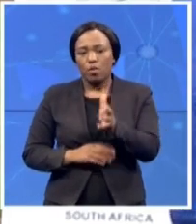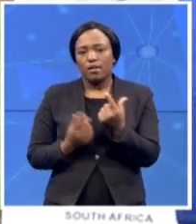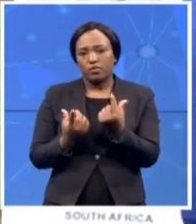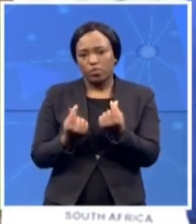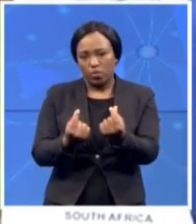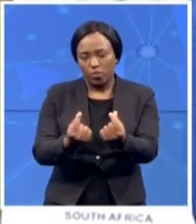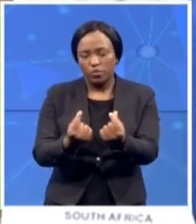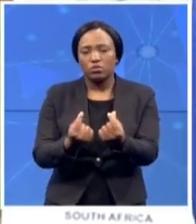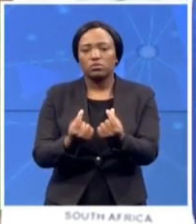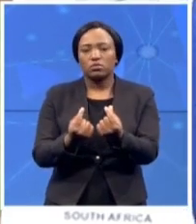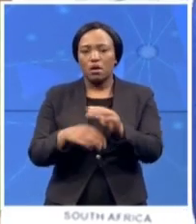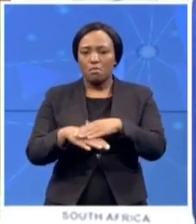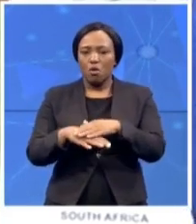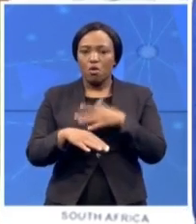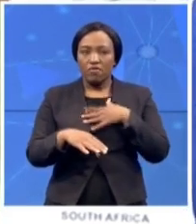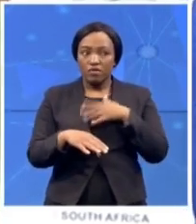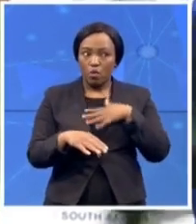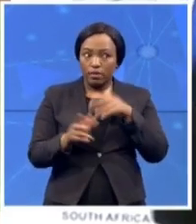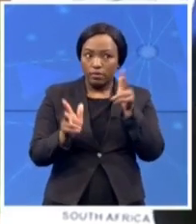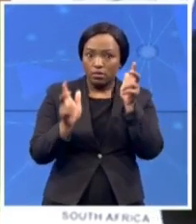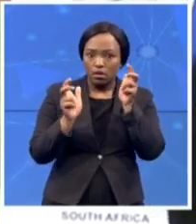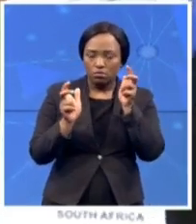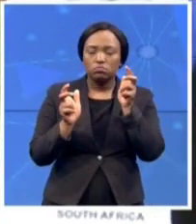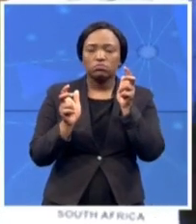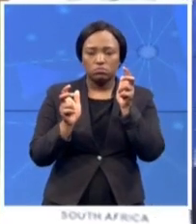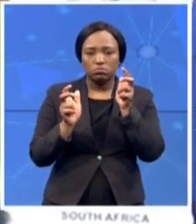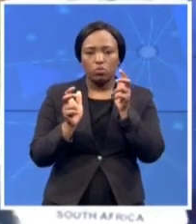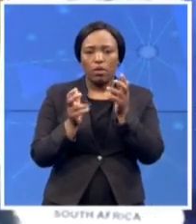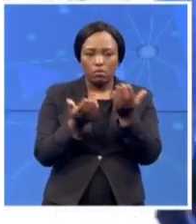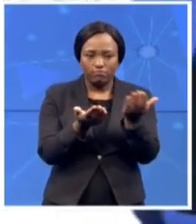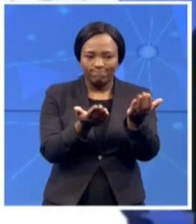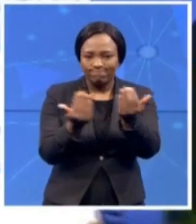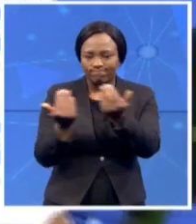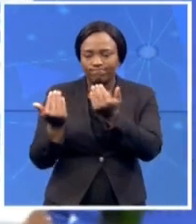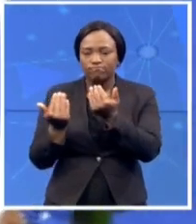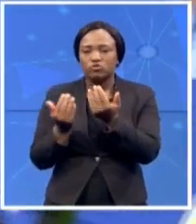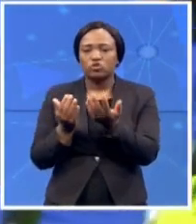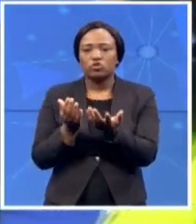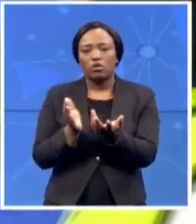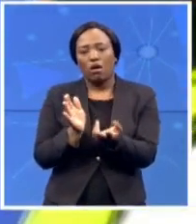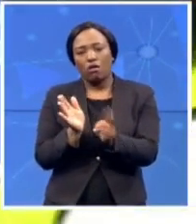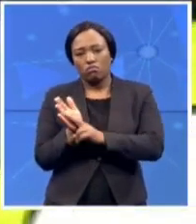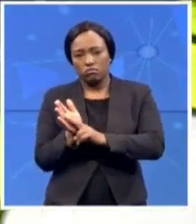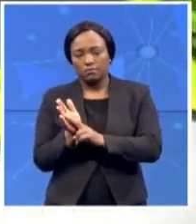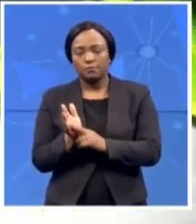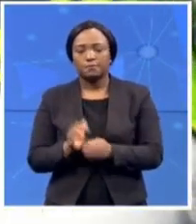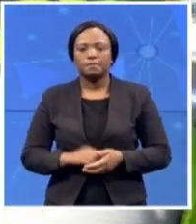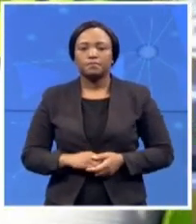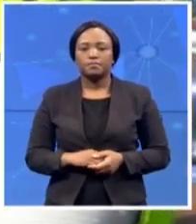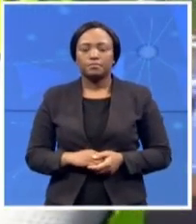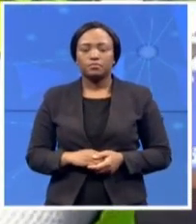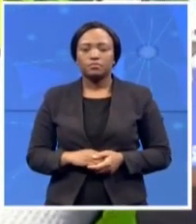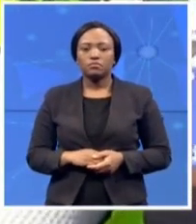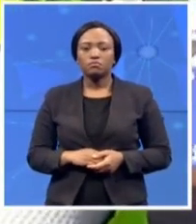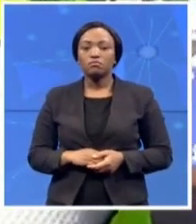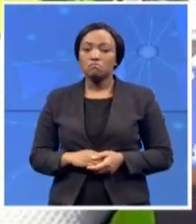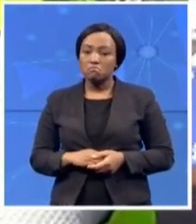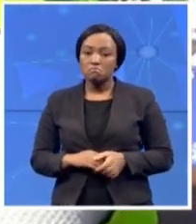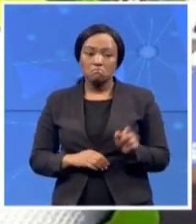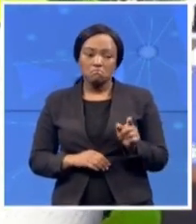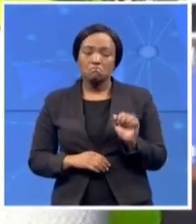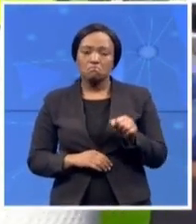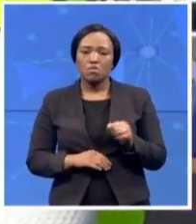our message and get them on board for us. And obviously, Julie, this is a collaborative effort, because I see that SABC is also here, and